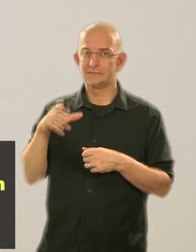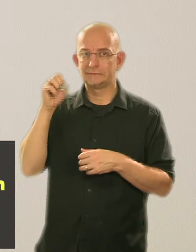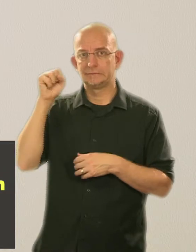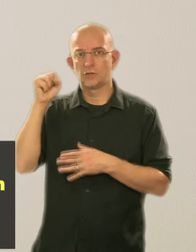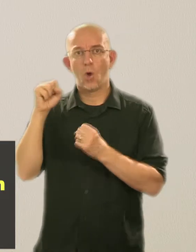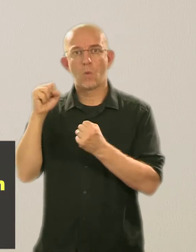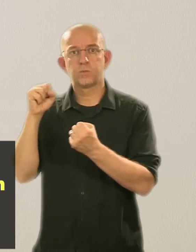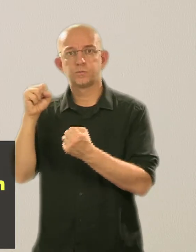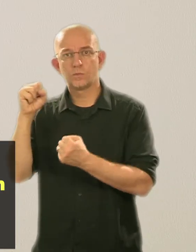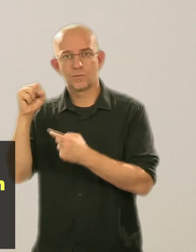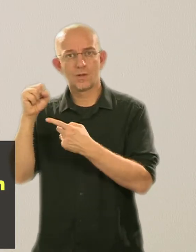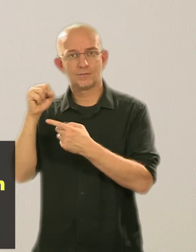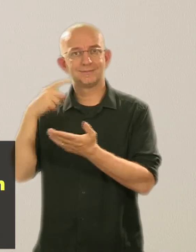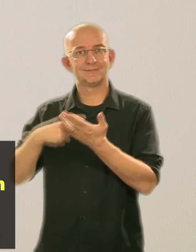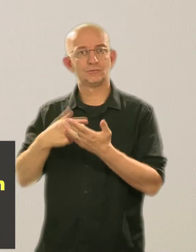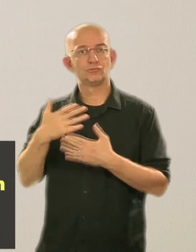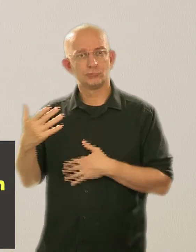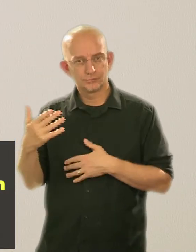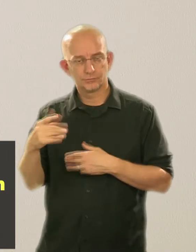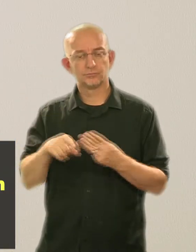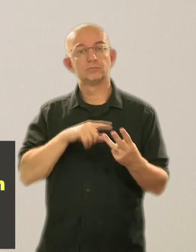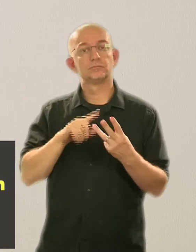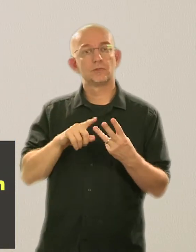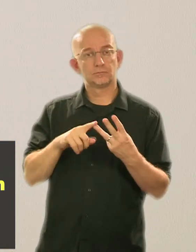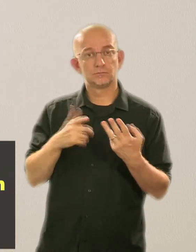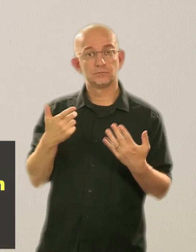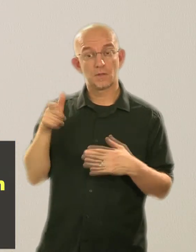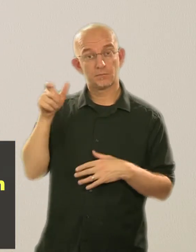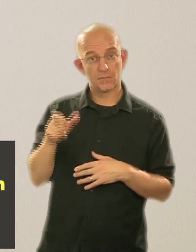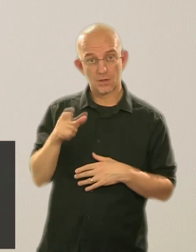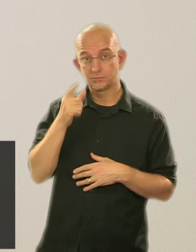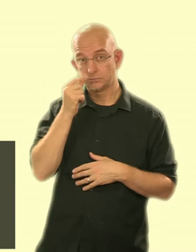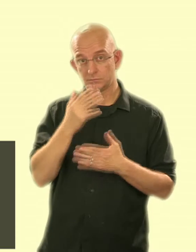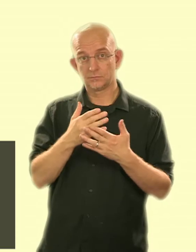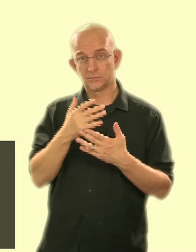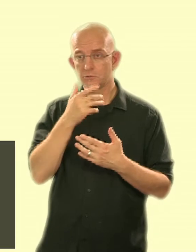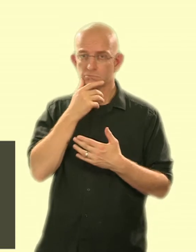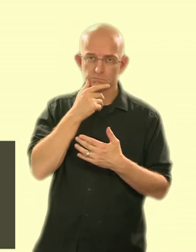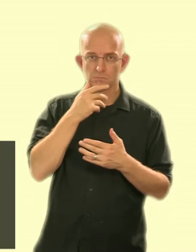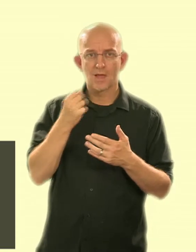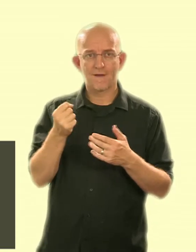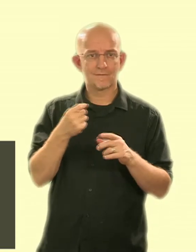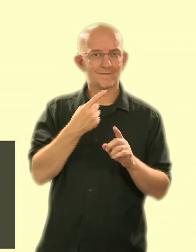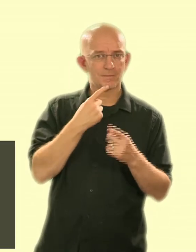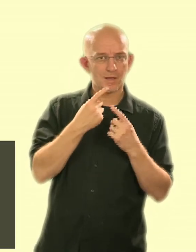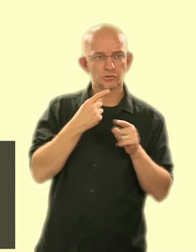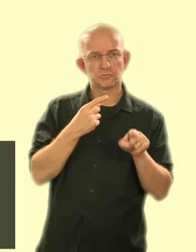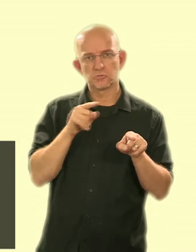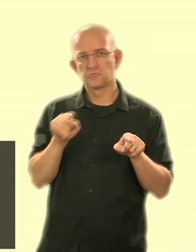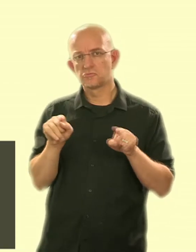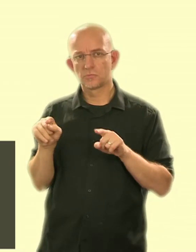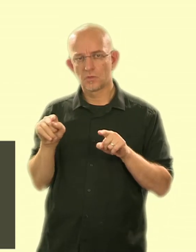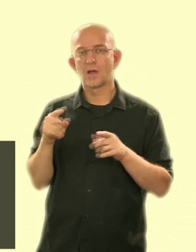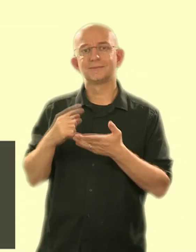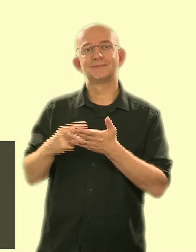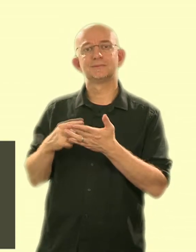the longer the person may need to retain the information to make the decision. 3.